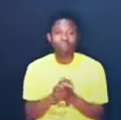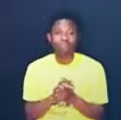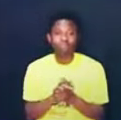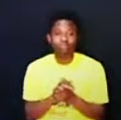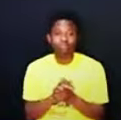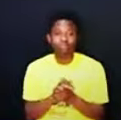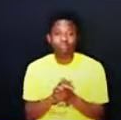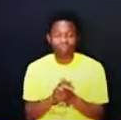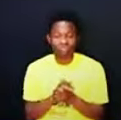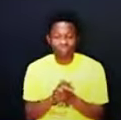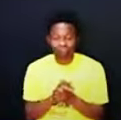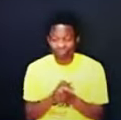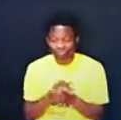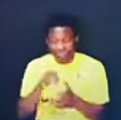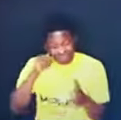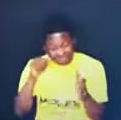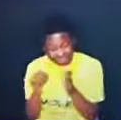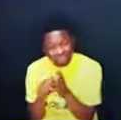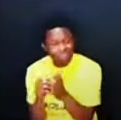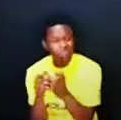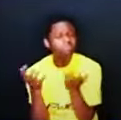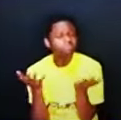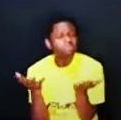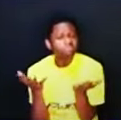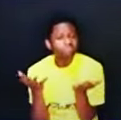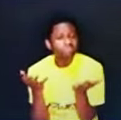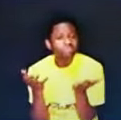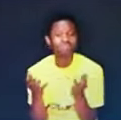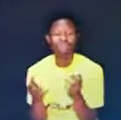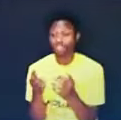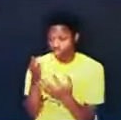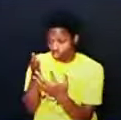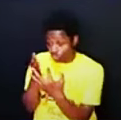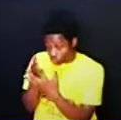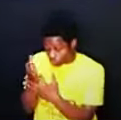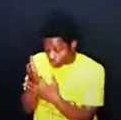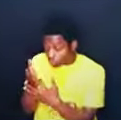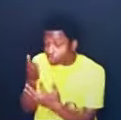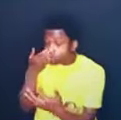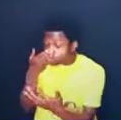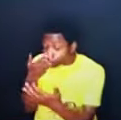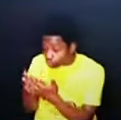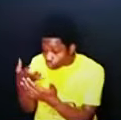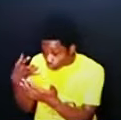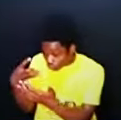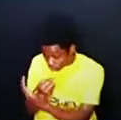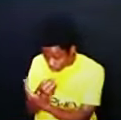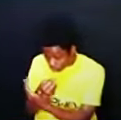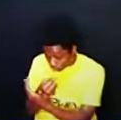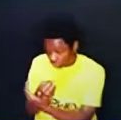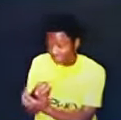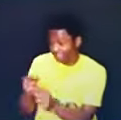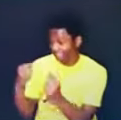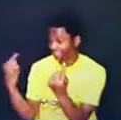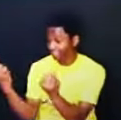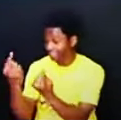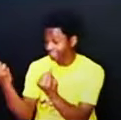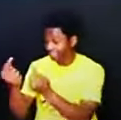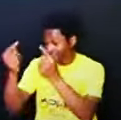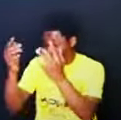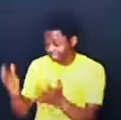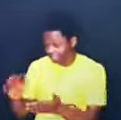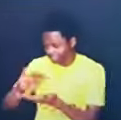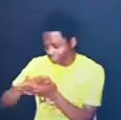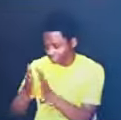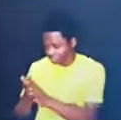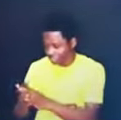This mystery is that through the gospel, the Gentiles are heirs together with